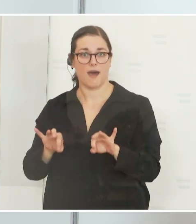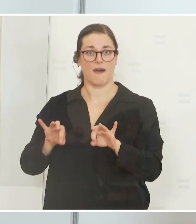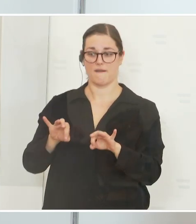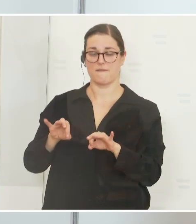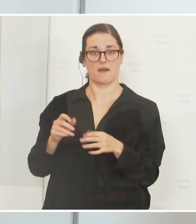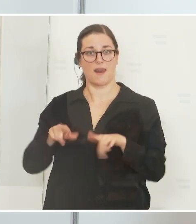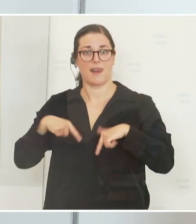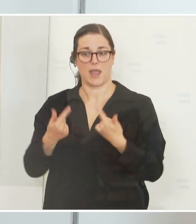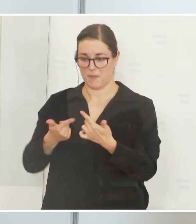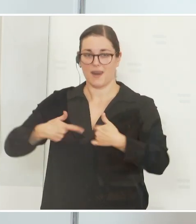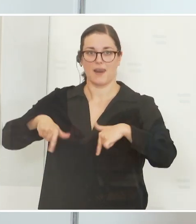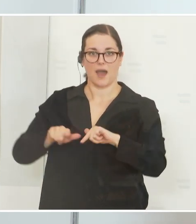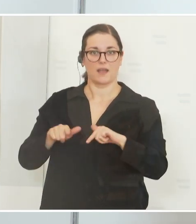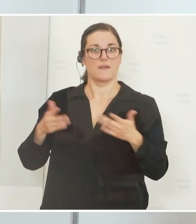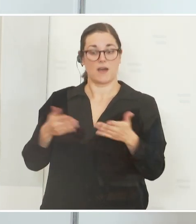but not a mob.